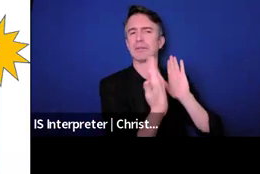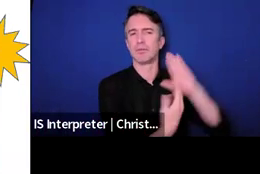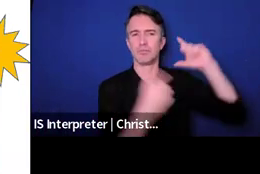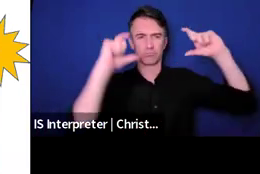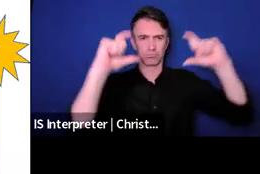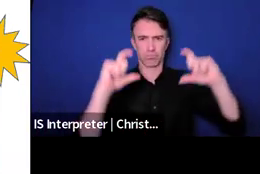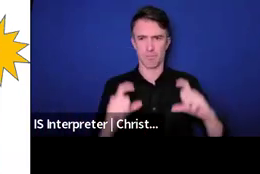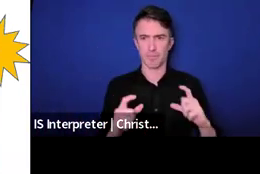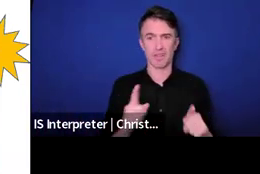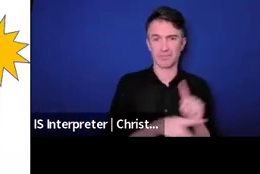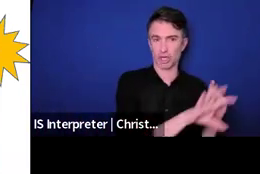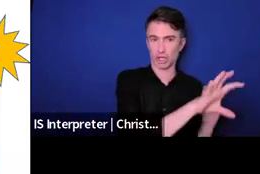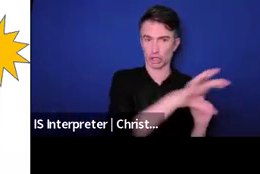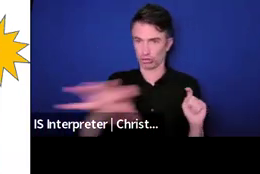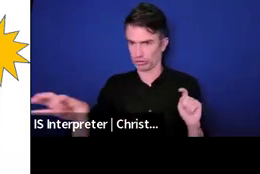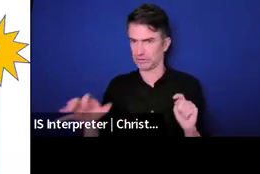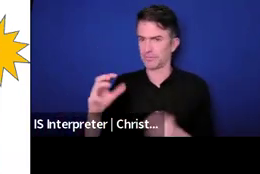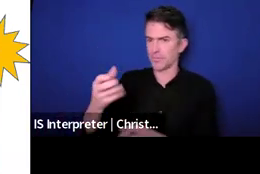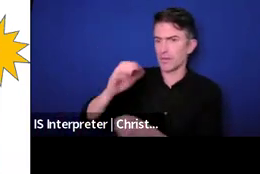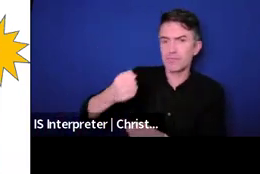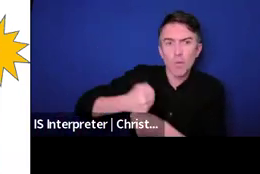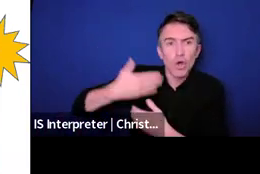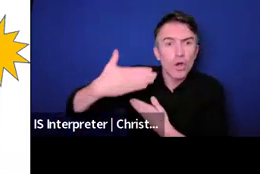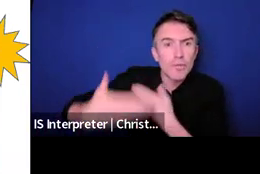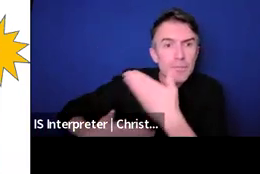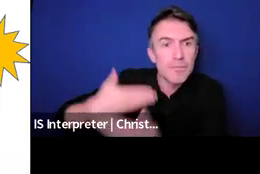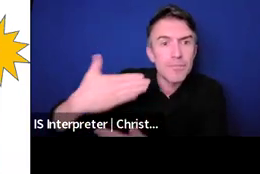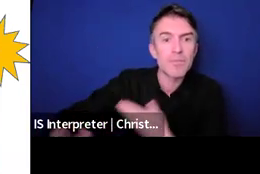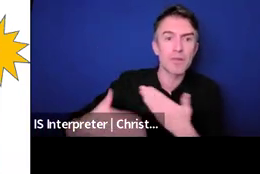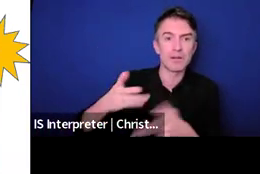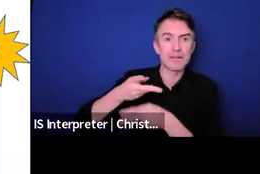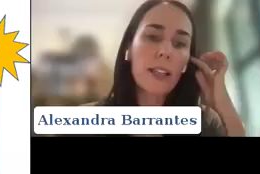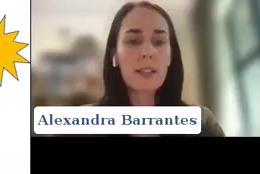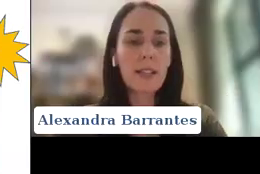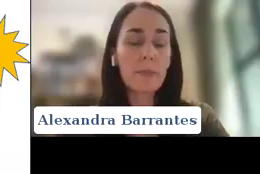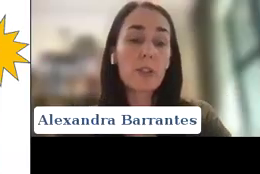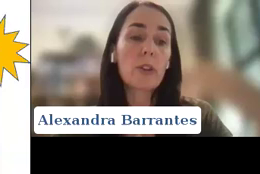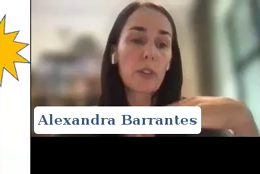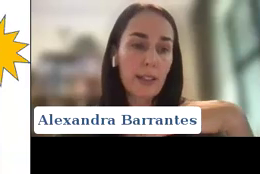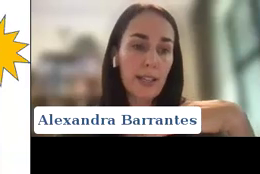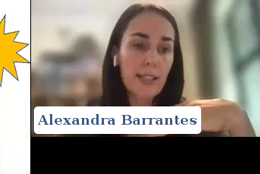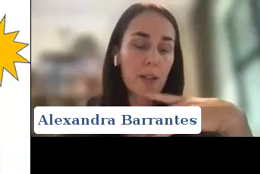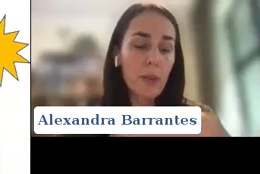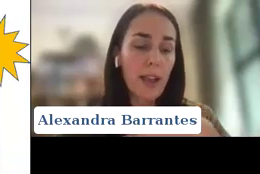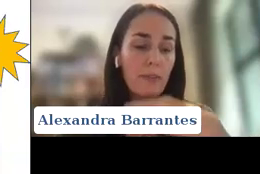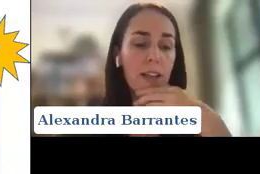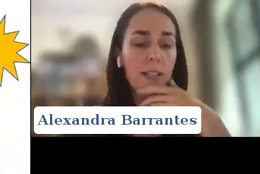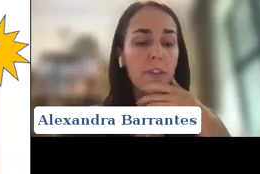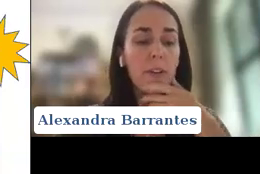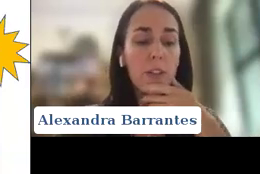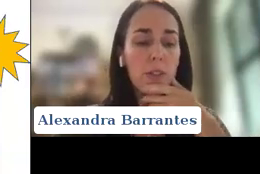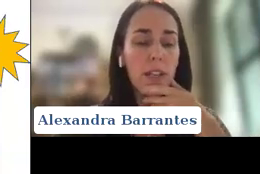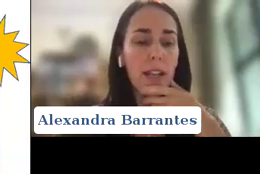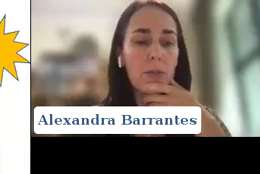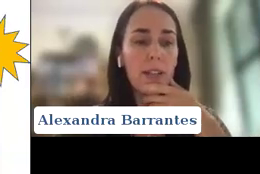agendas in their countries, and provided some very specific examples, but I won't delve too much into these examples because, as I said, we have